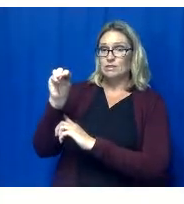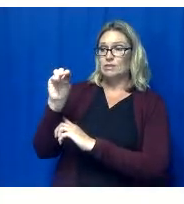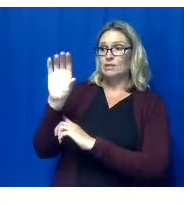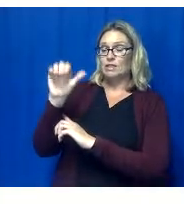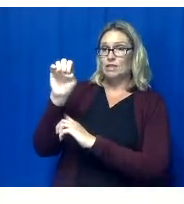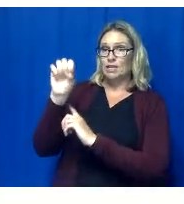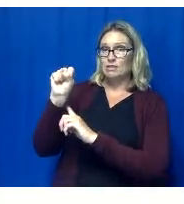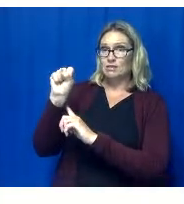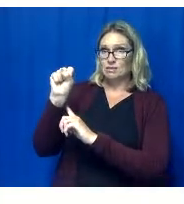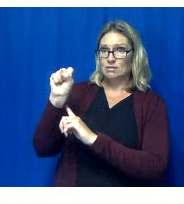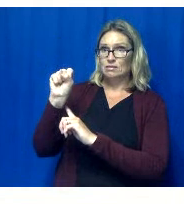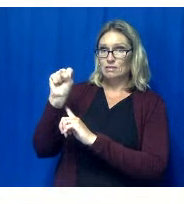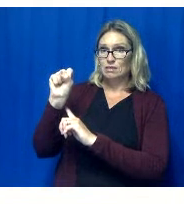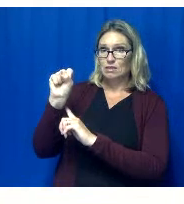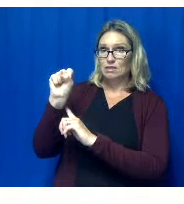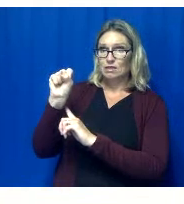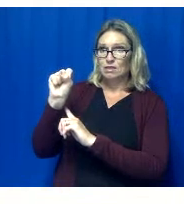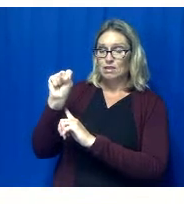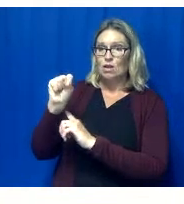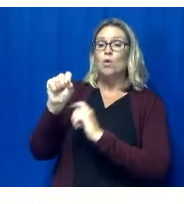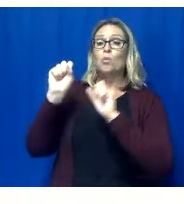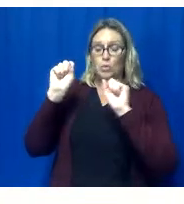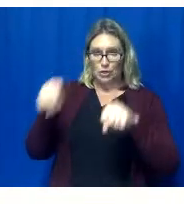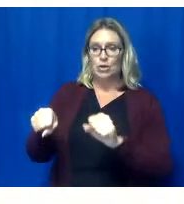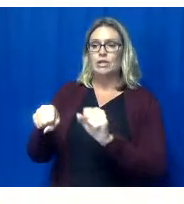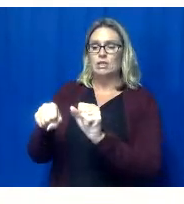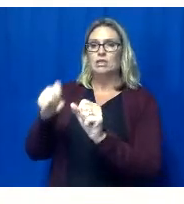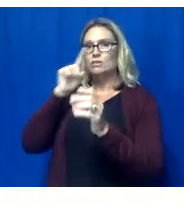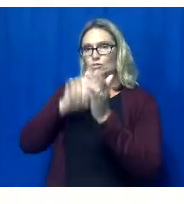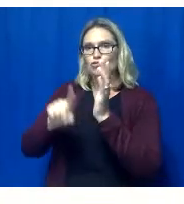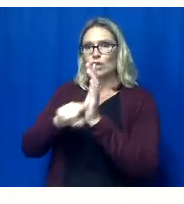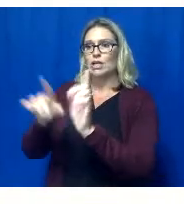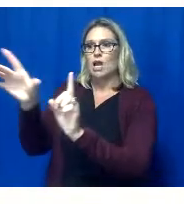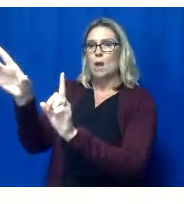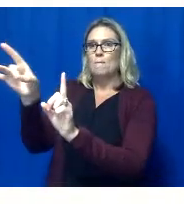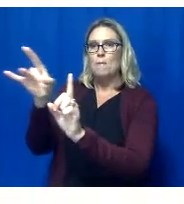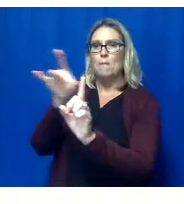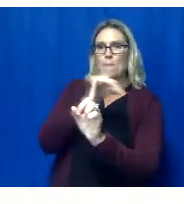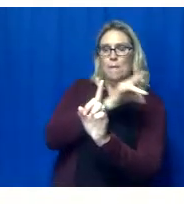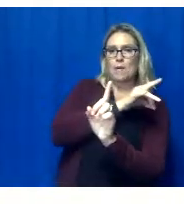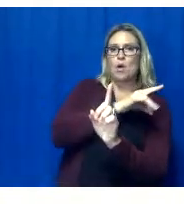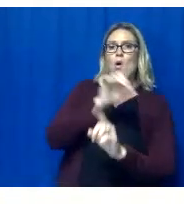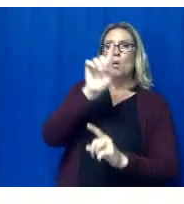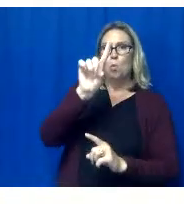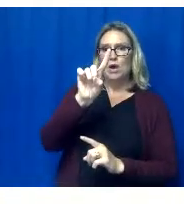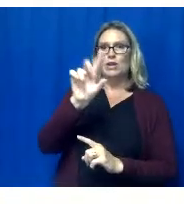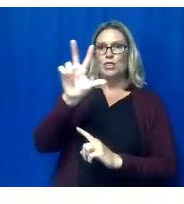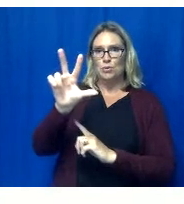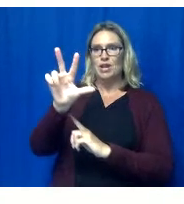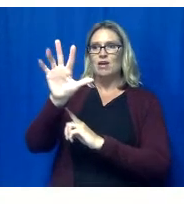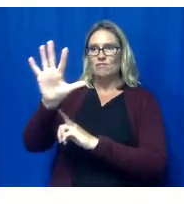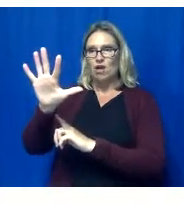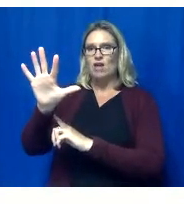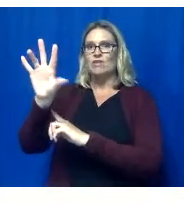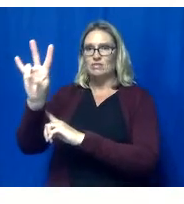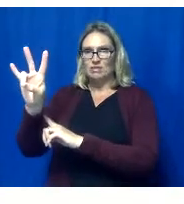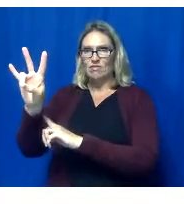to trace cases in regions 1, 3, 5, and